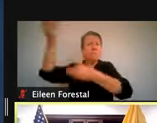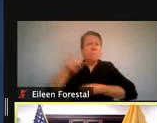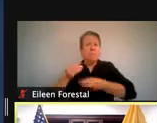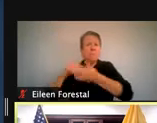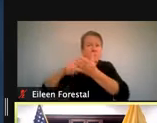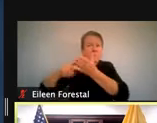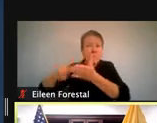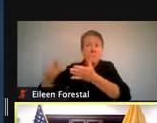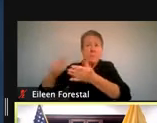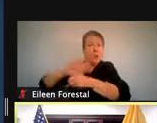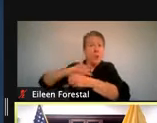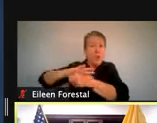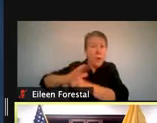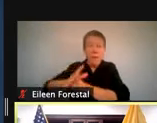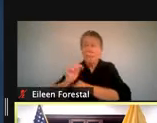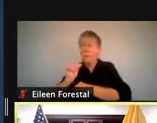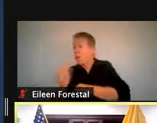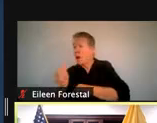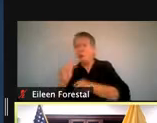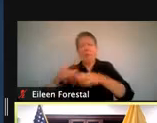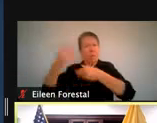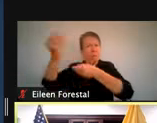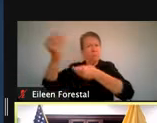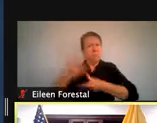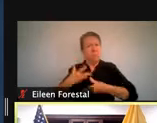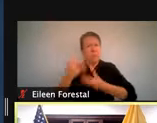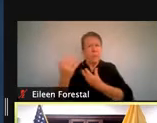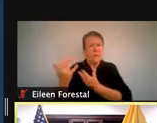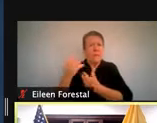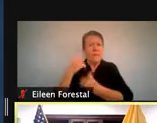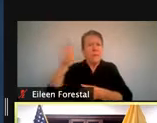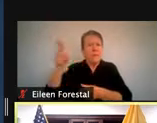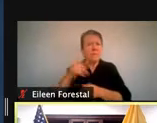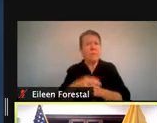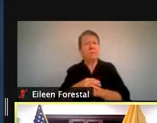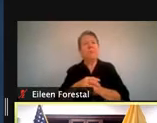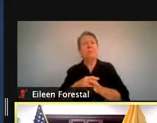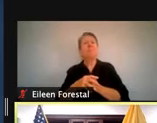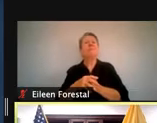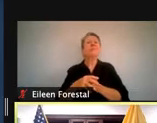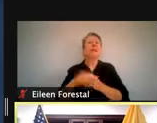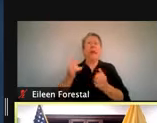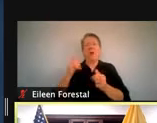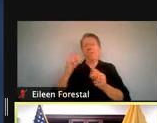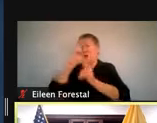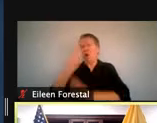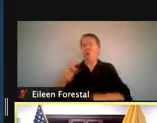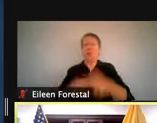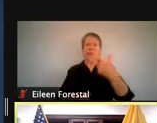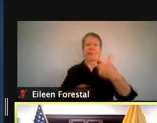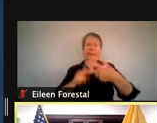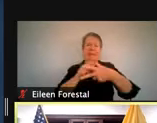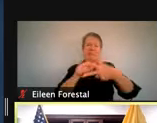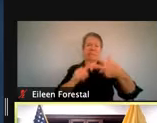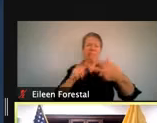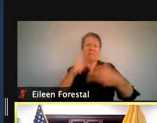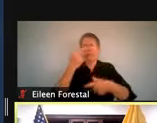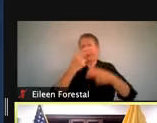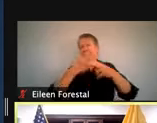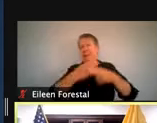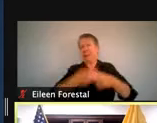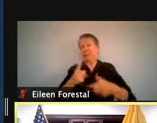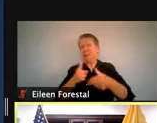complications. As we do every day, let's take a couple of minutes to remember 3 more of the blessed souls we've lost. We'll start in